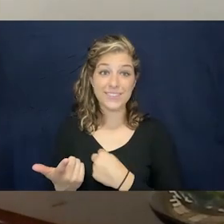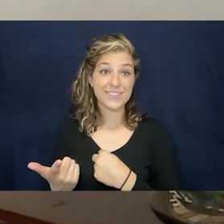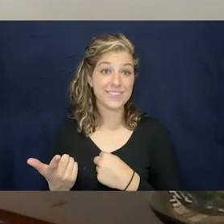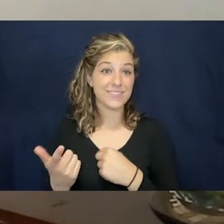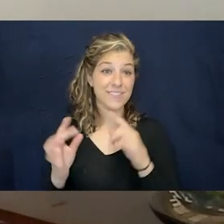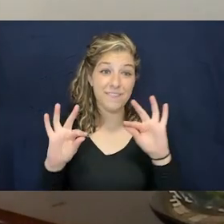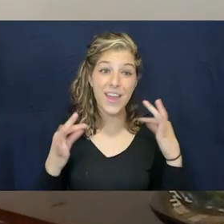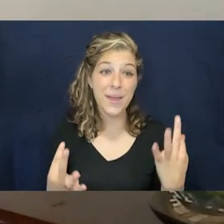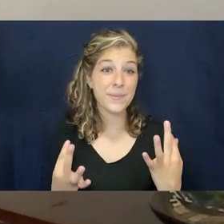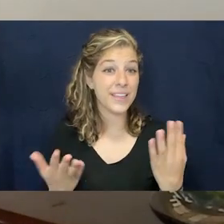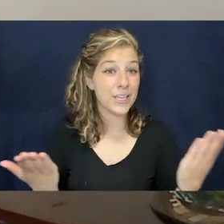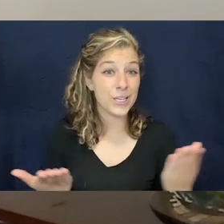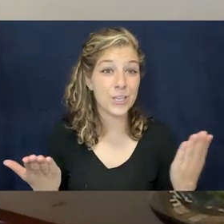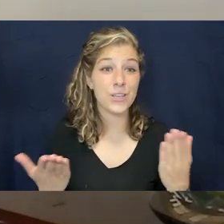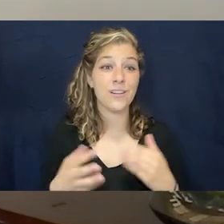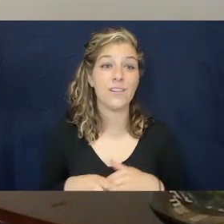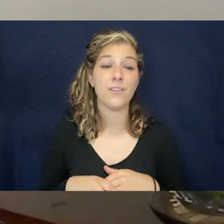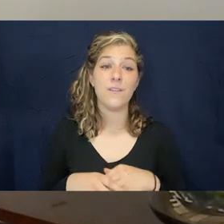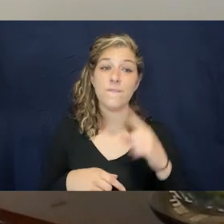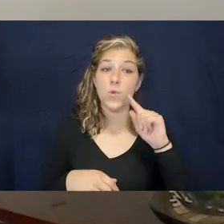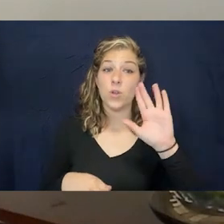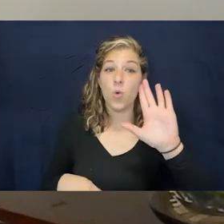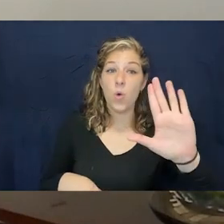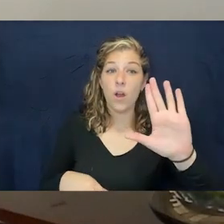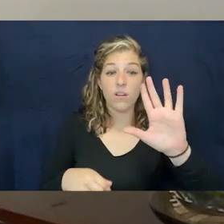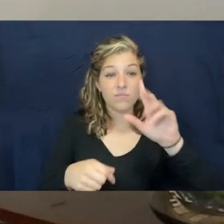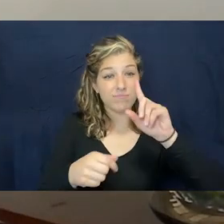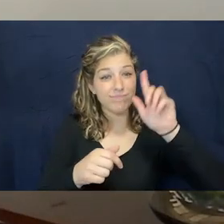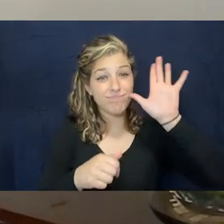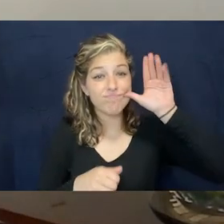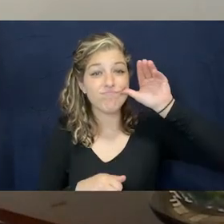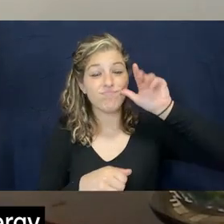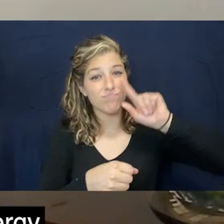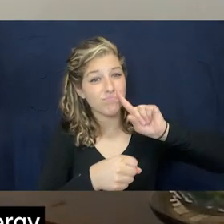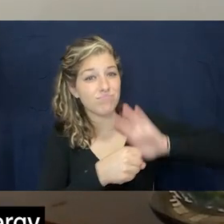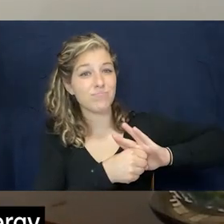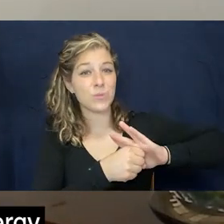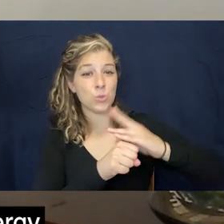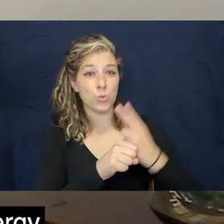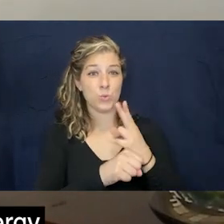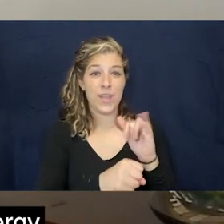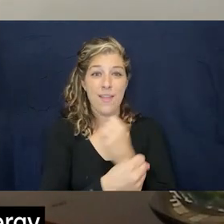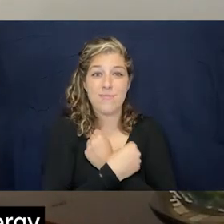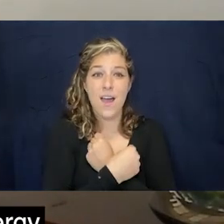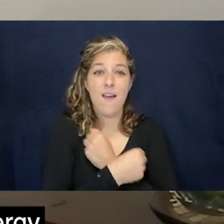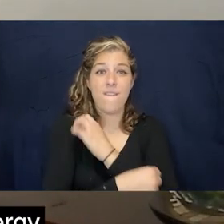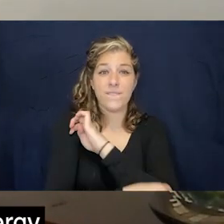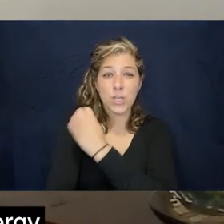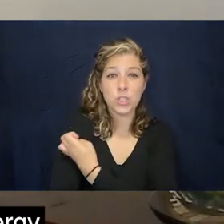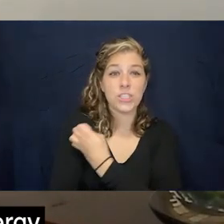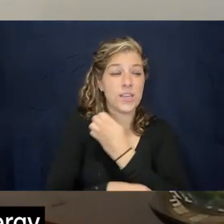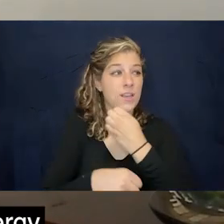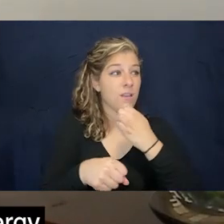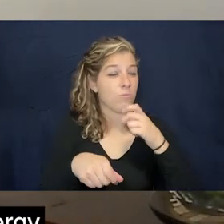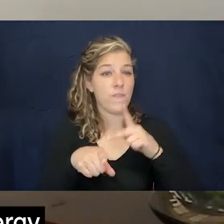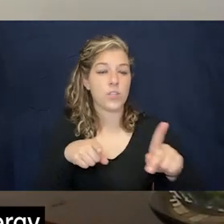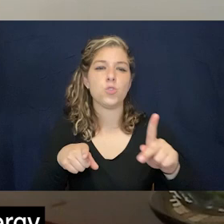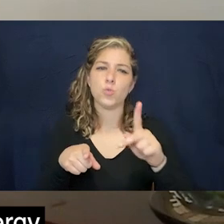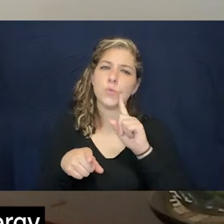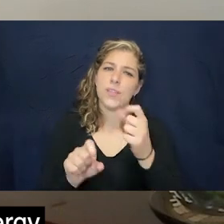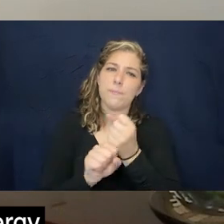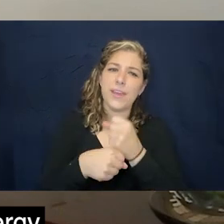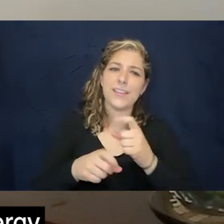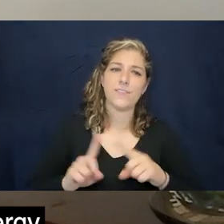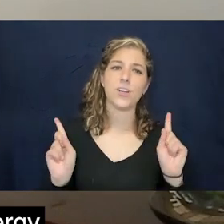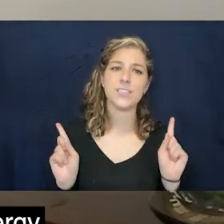work, for all of us in this family, for your determination to use that love